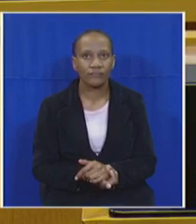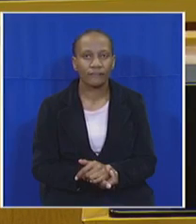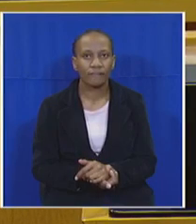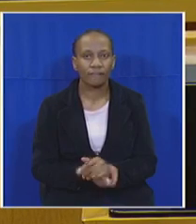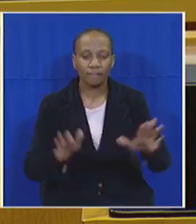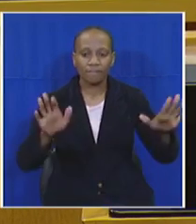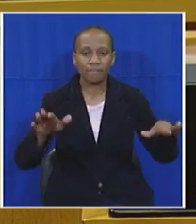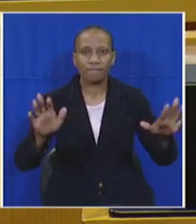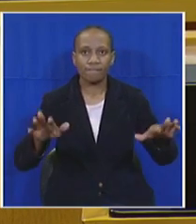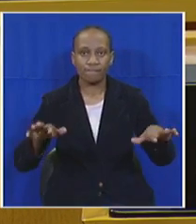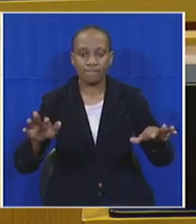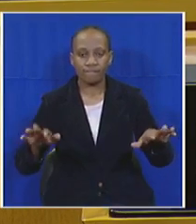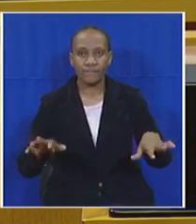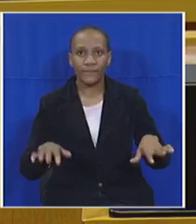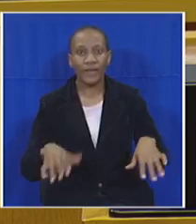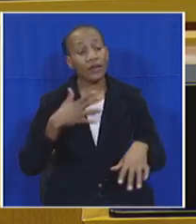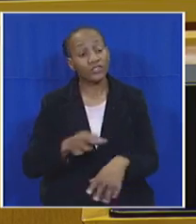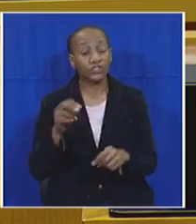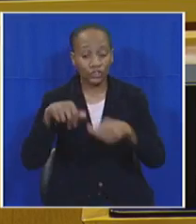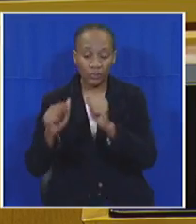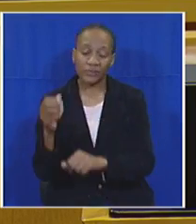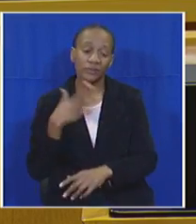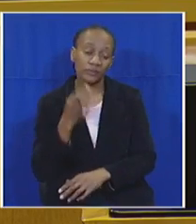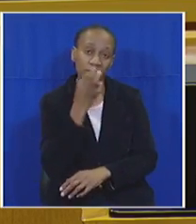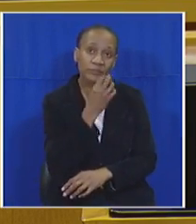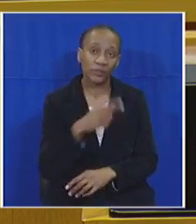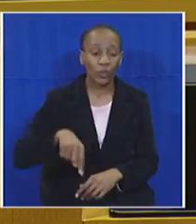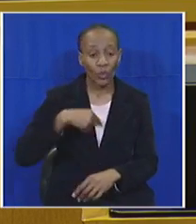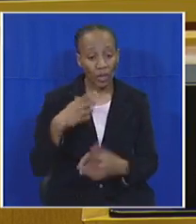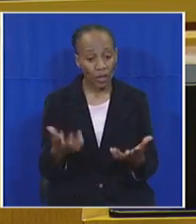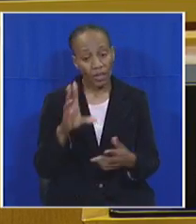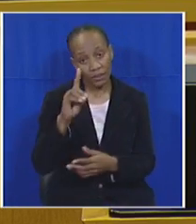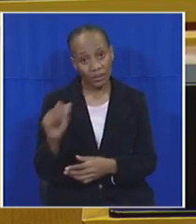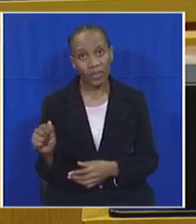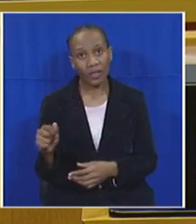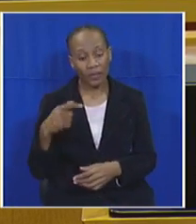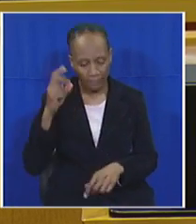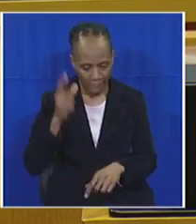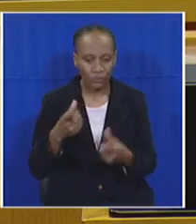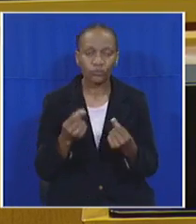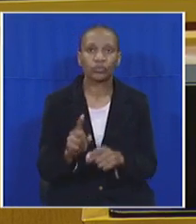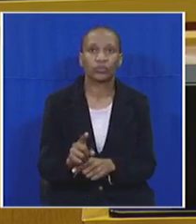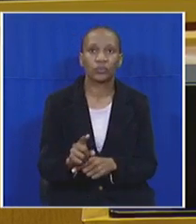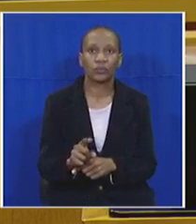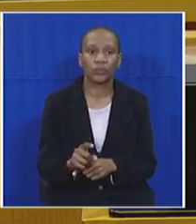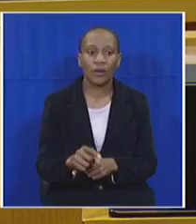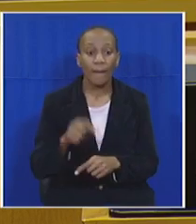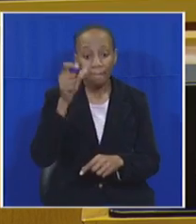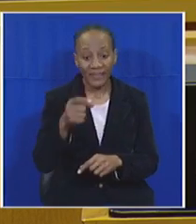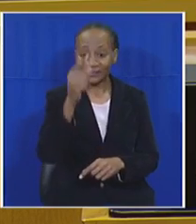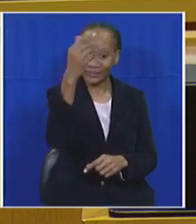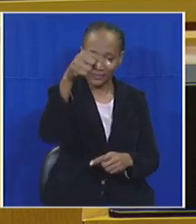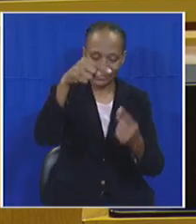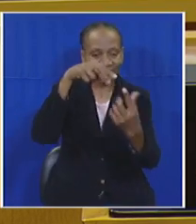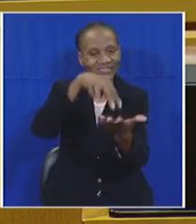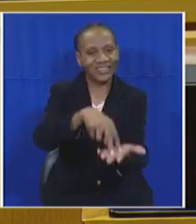No, honourable chairperson, just to say go to you back that, to the clause. That we, what we need to do is be able to hear the speaker at the podium. It's